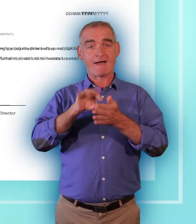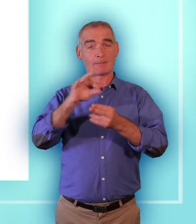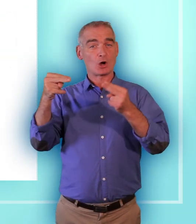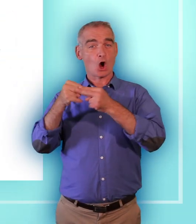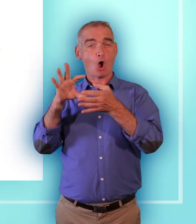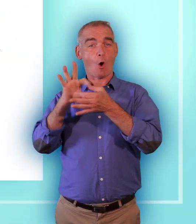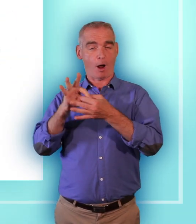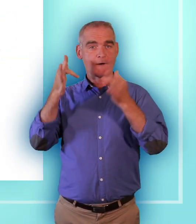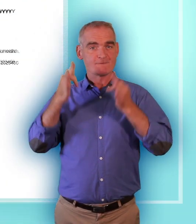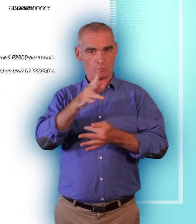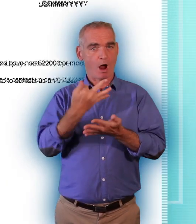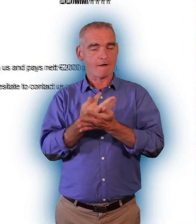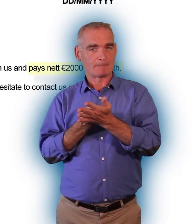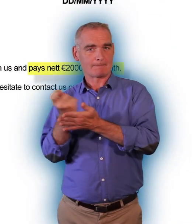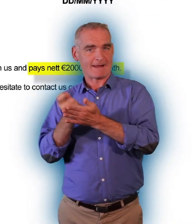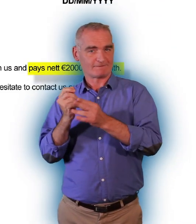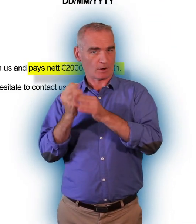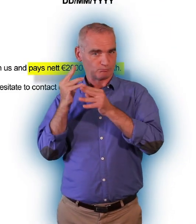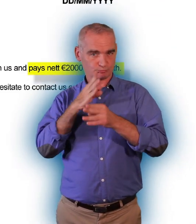letter from the nursing home confirming payments.